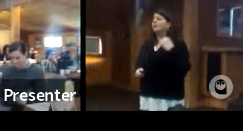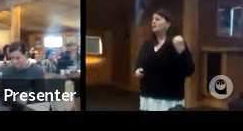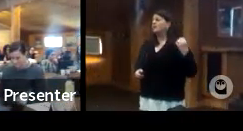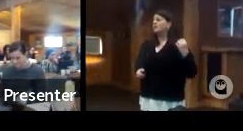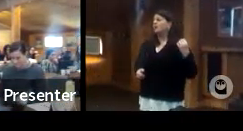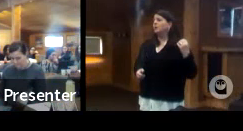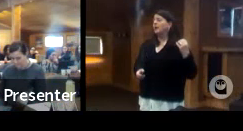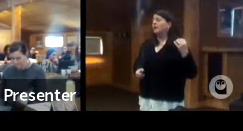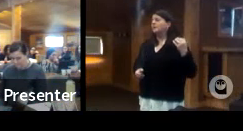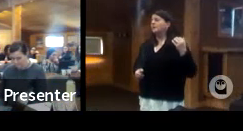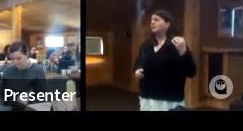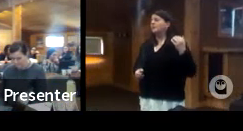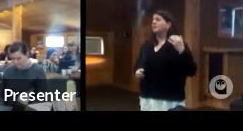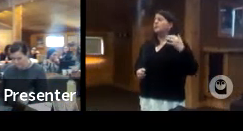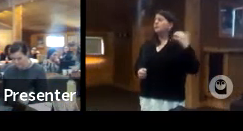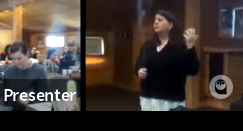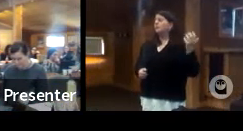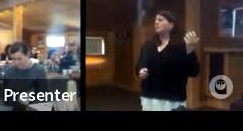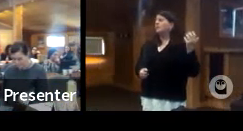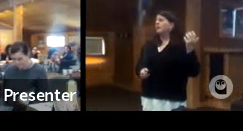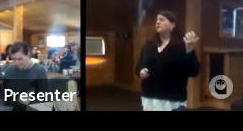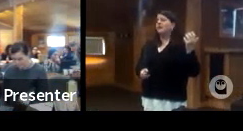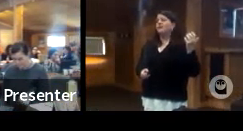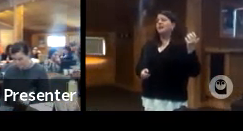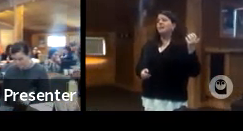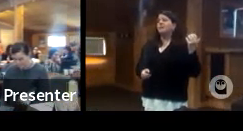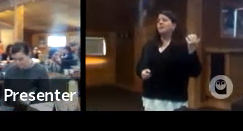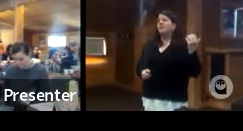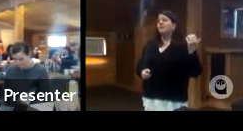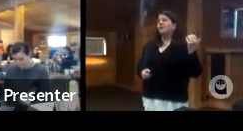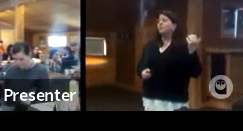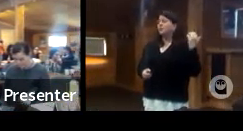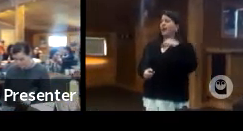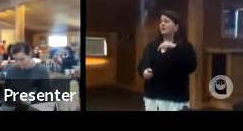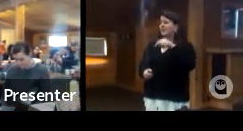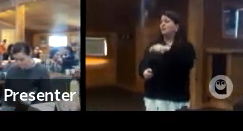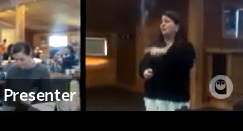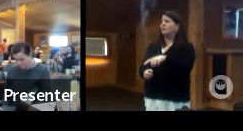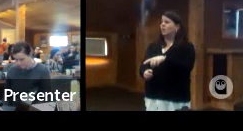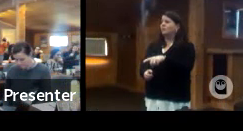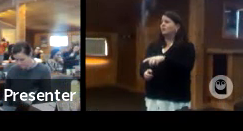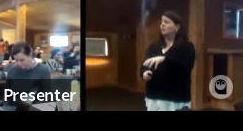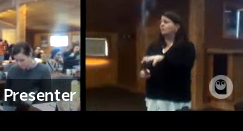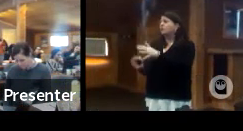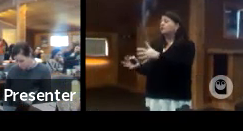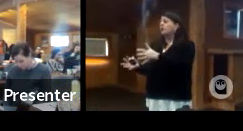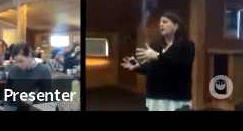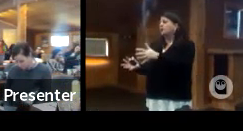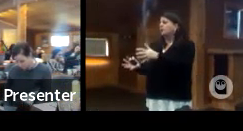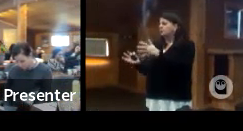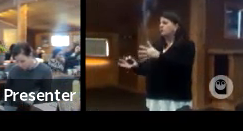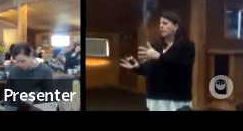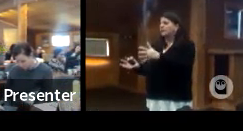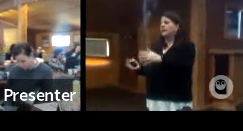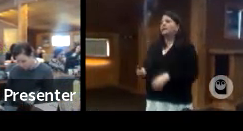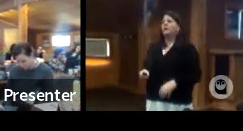know, I went to law school and we learned all about the laws and how to find them. But as far as what you actually do in the courtroom, we took a trial